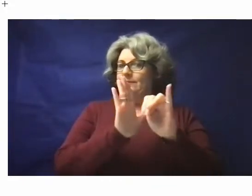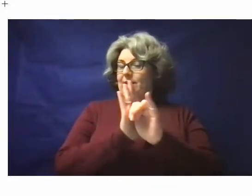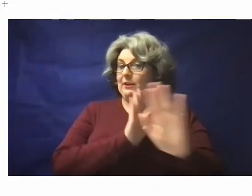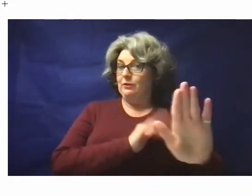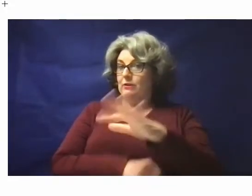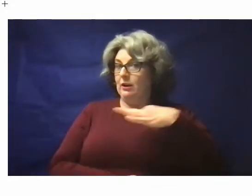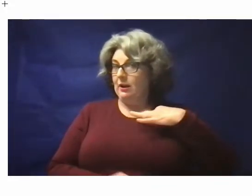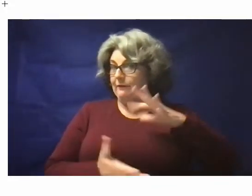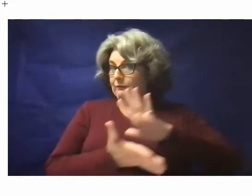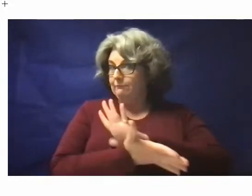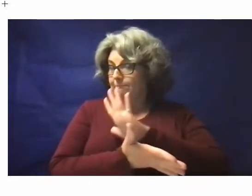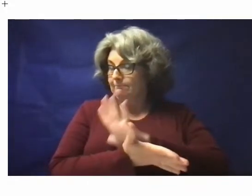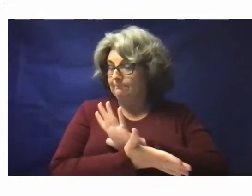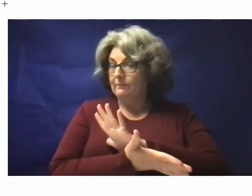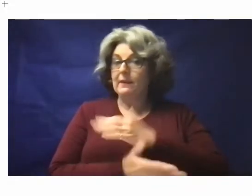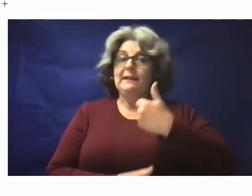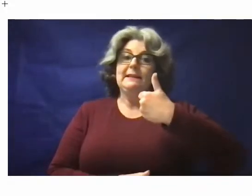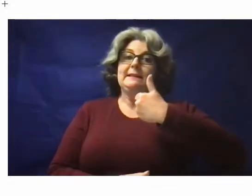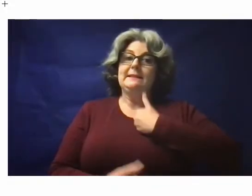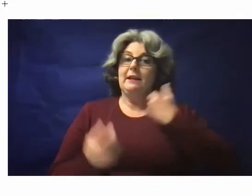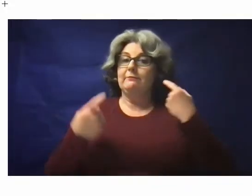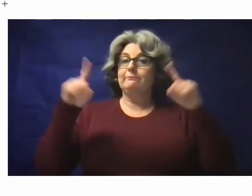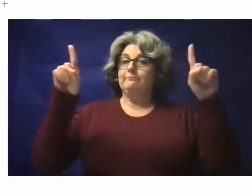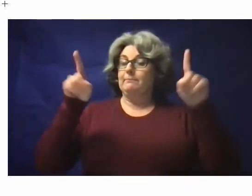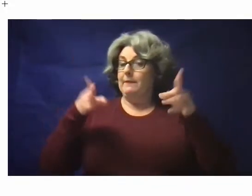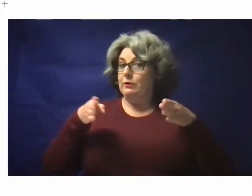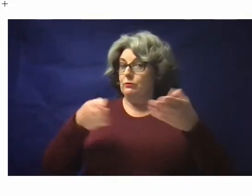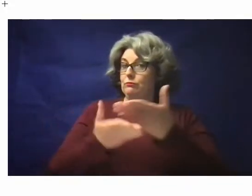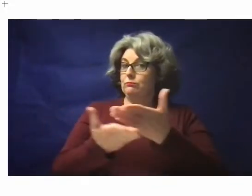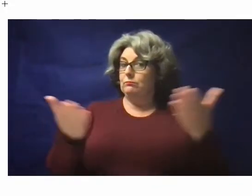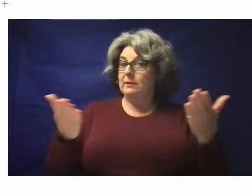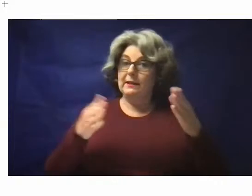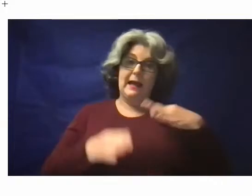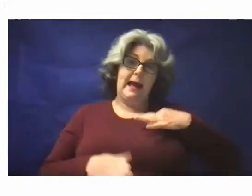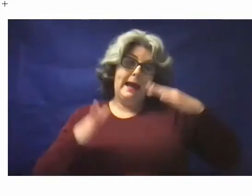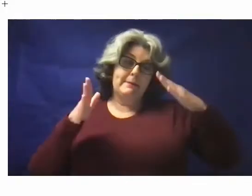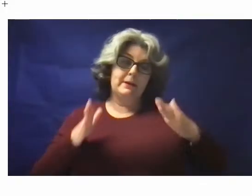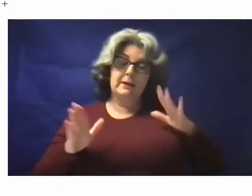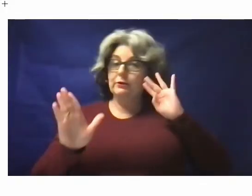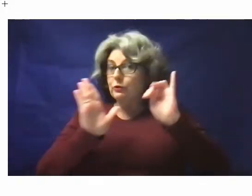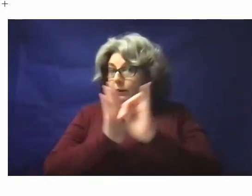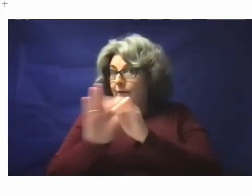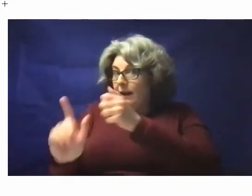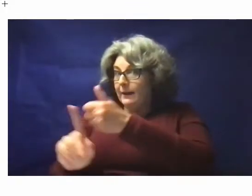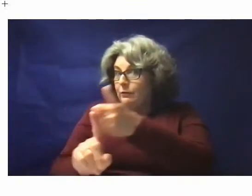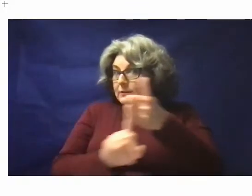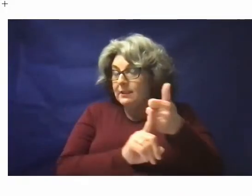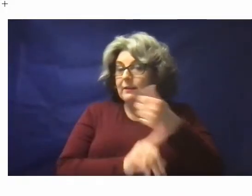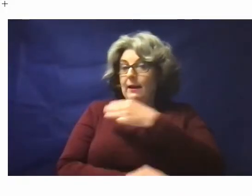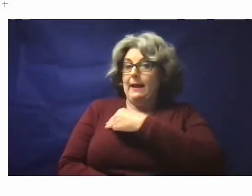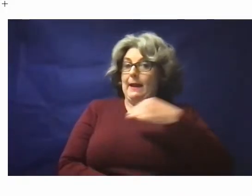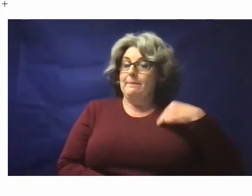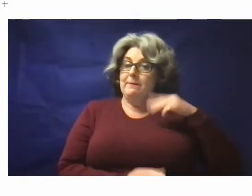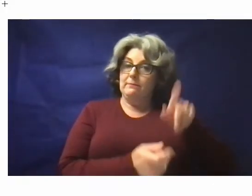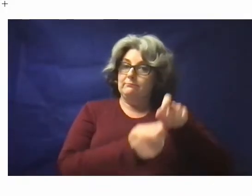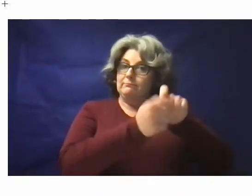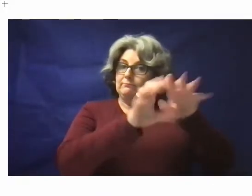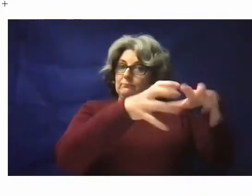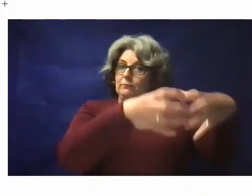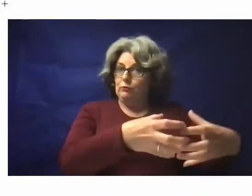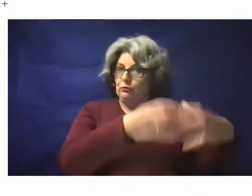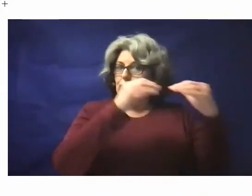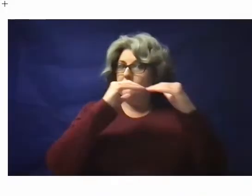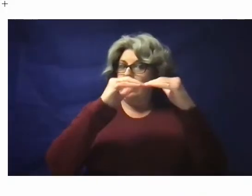application. Self-declaration is a mechanism that allows applicants to identify themselves as members of a particular employment equity